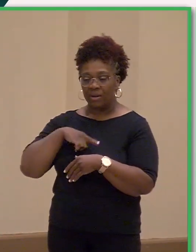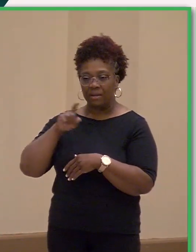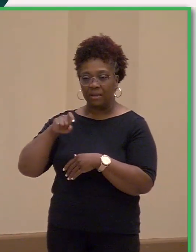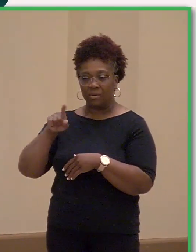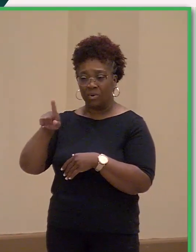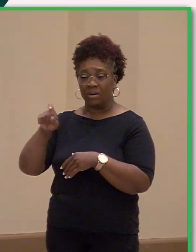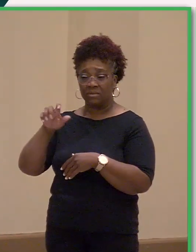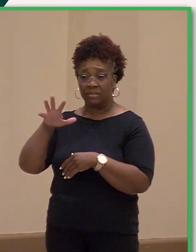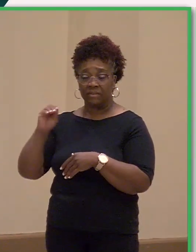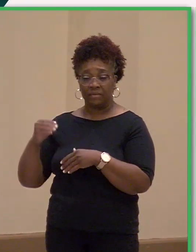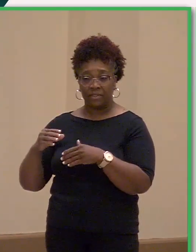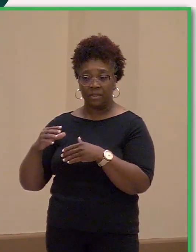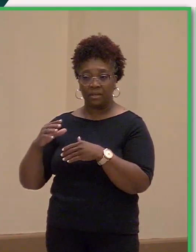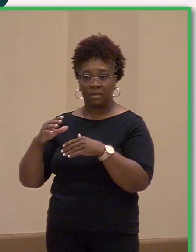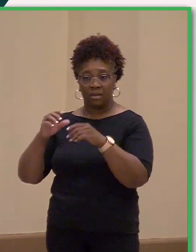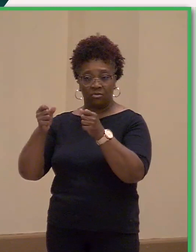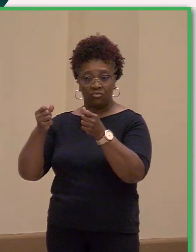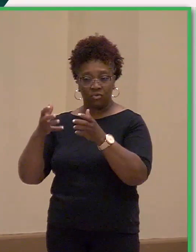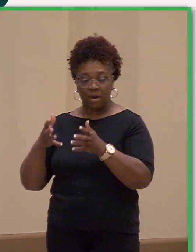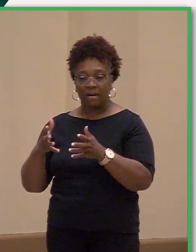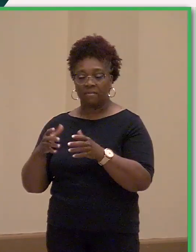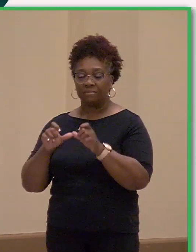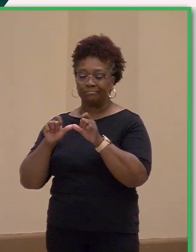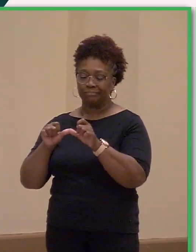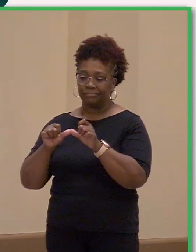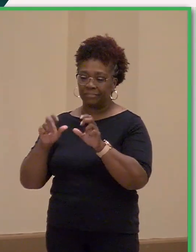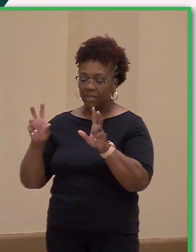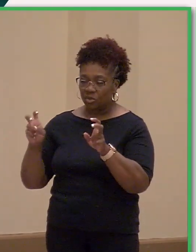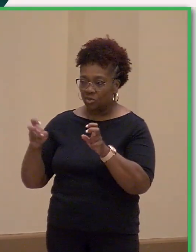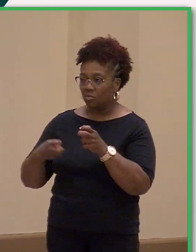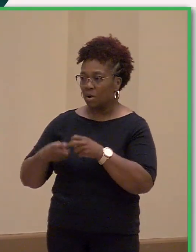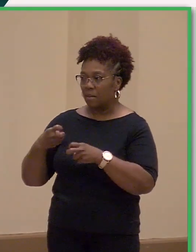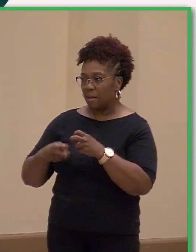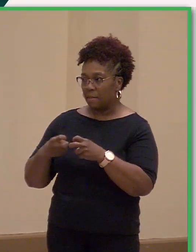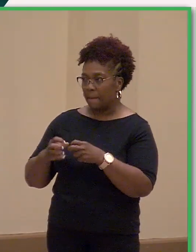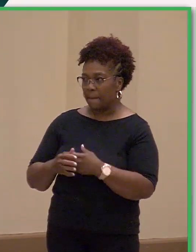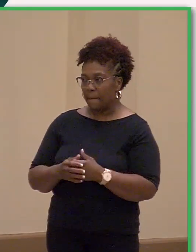I mean, the ongoing issue, I mean,